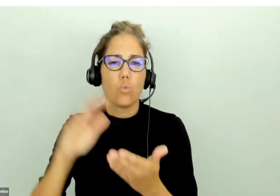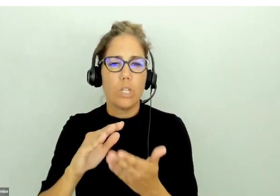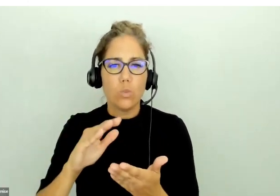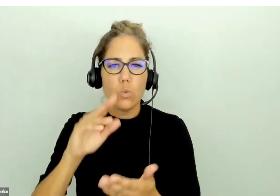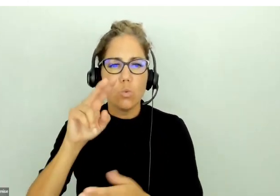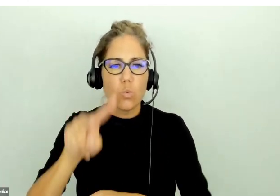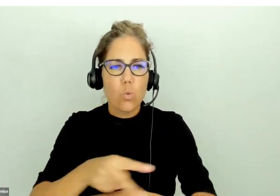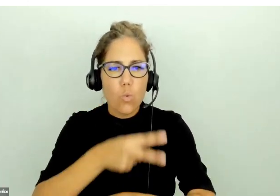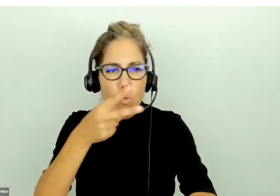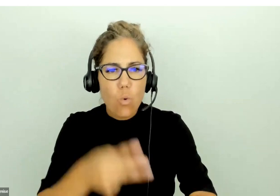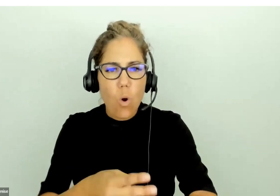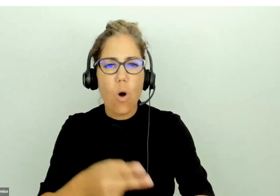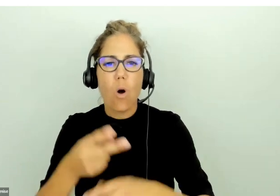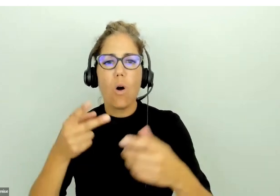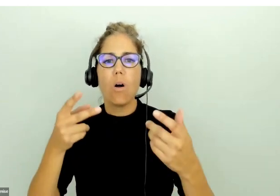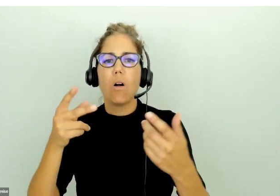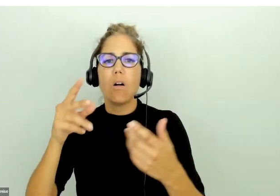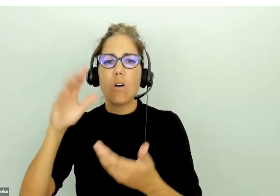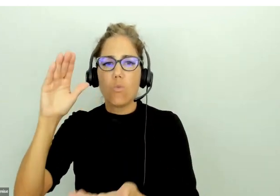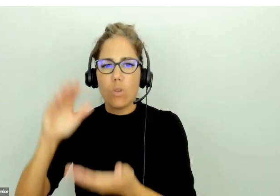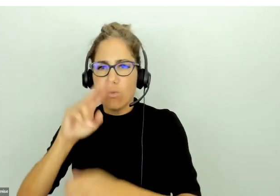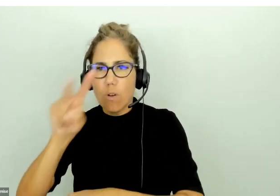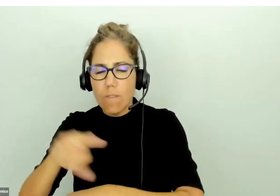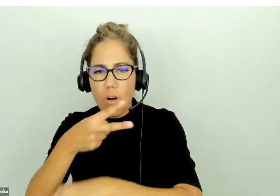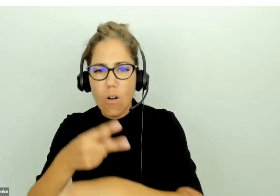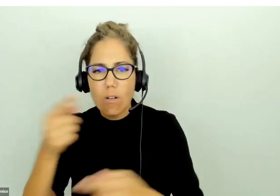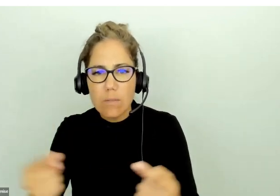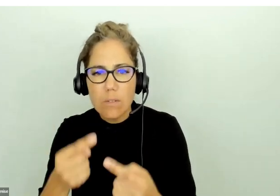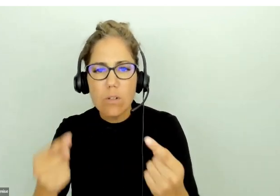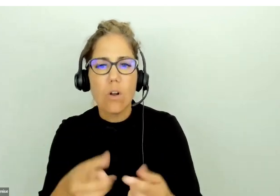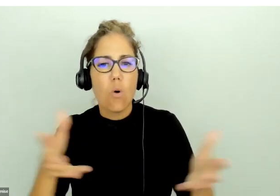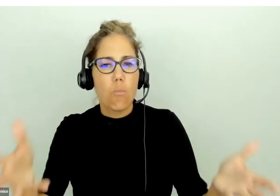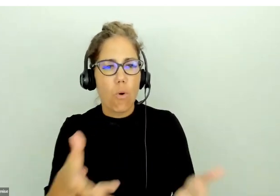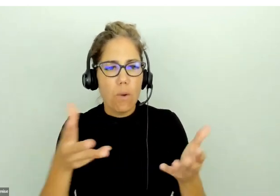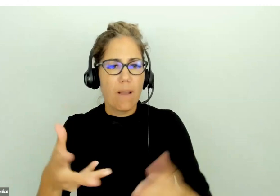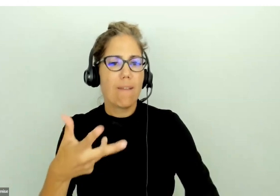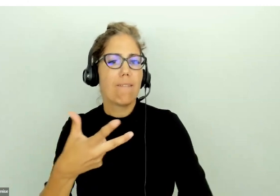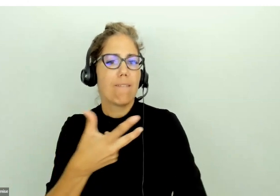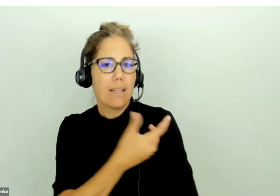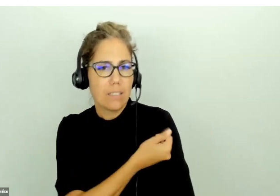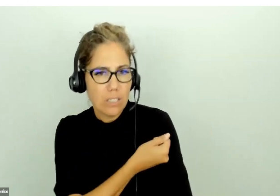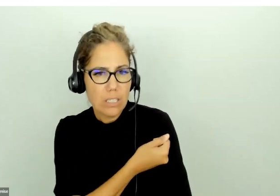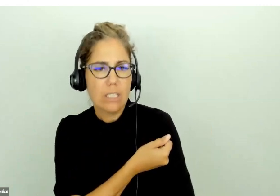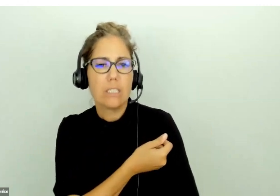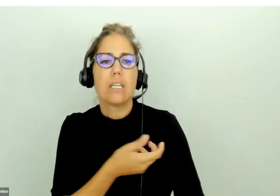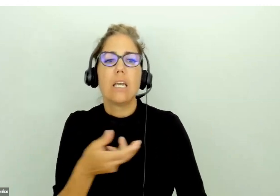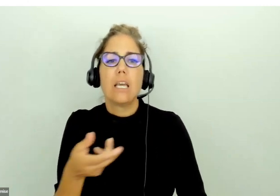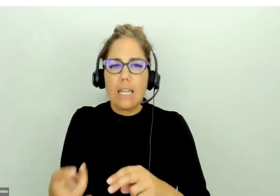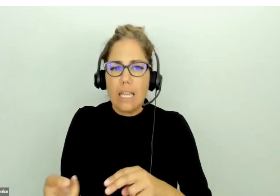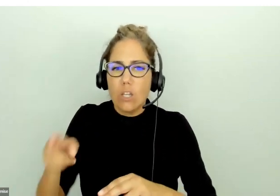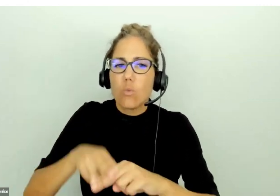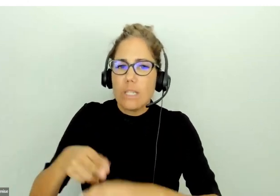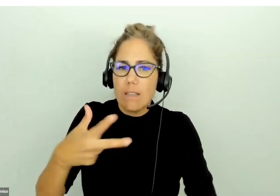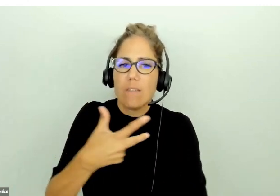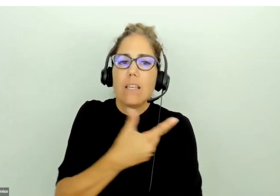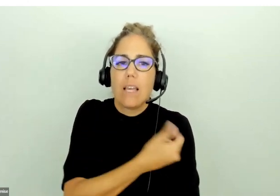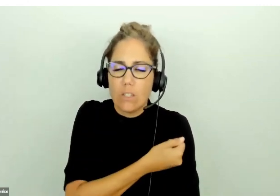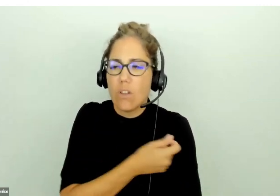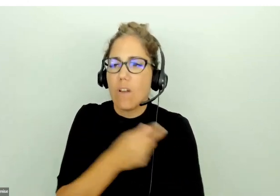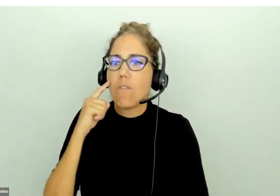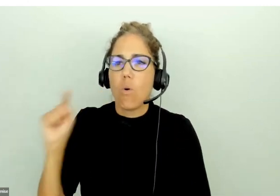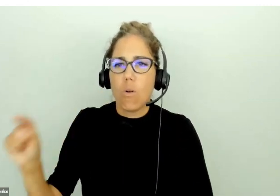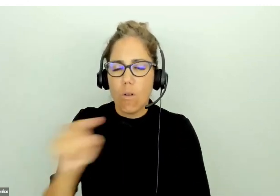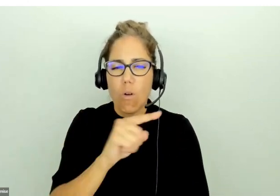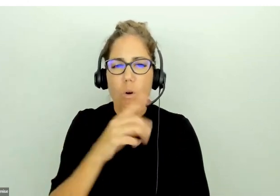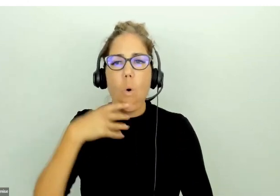and fall-related injuries, promote vaccine access and increase vaccinations among older adults and people with disabilities,